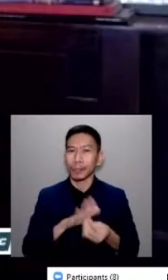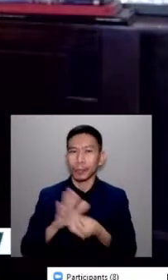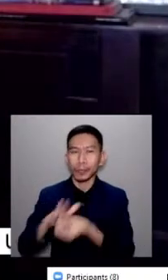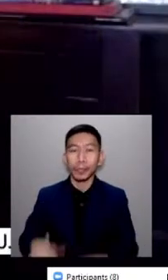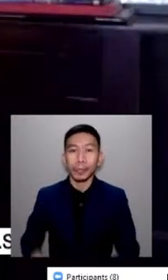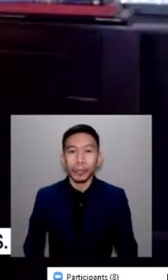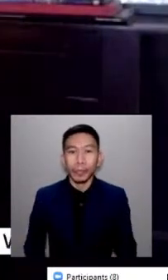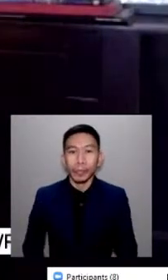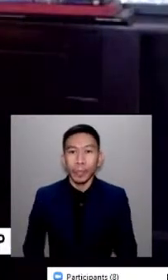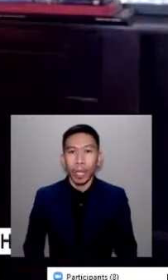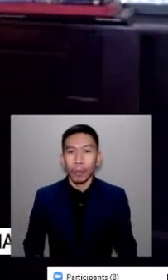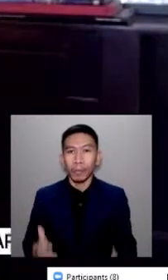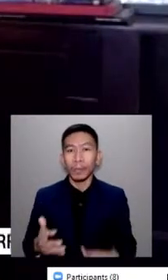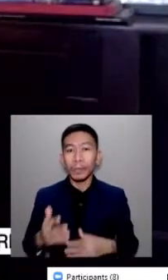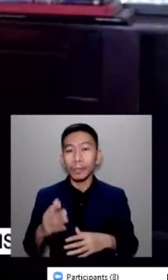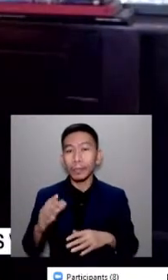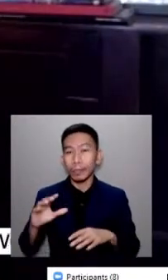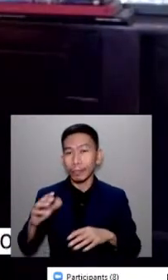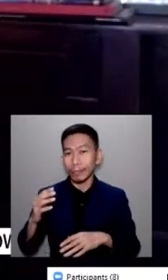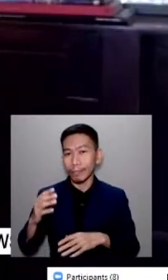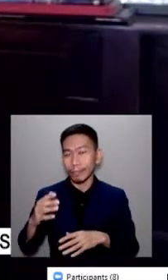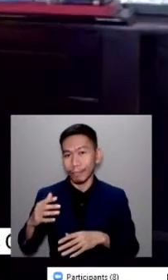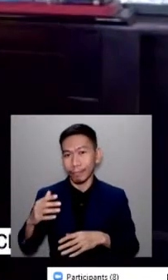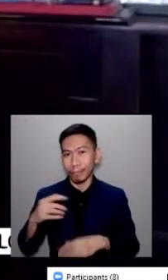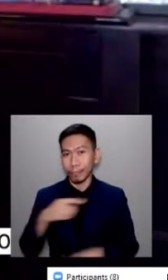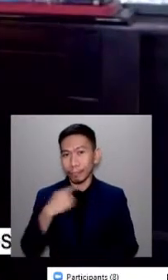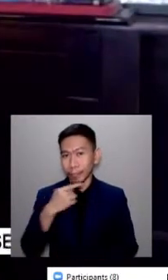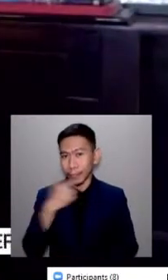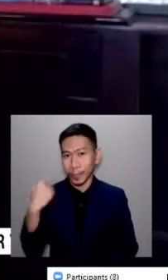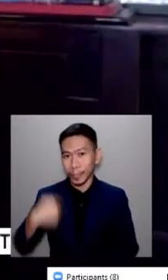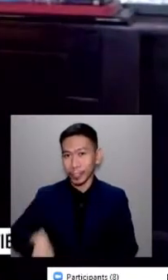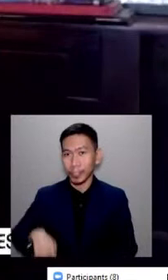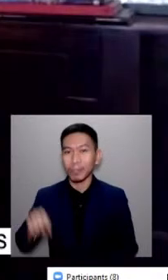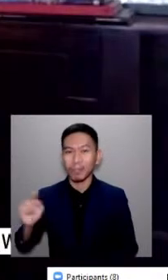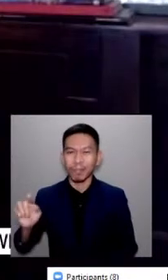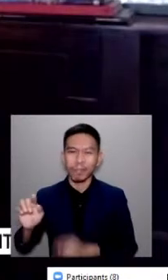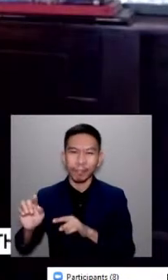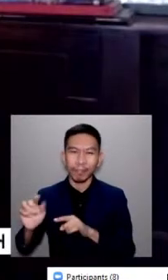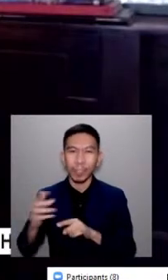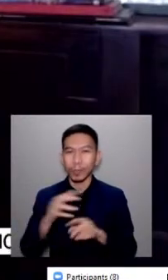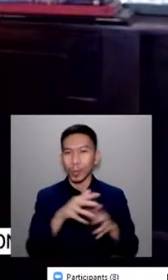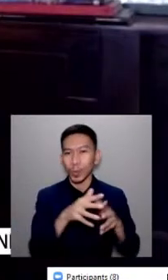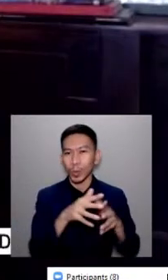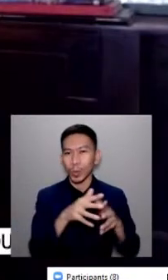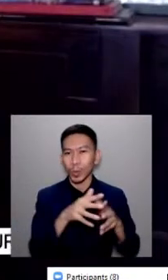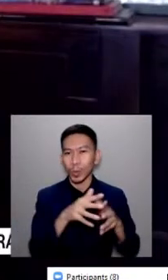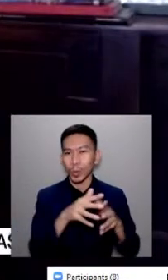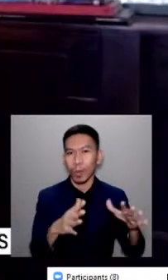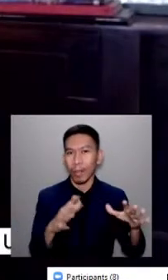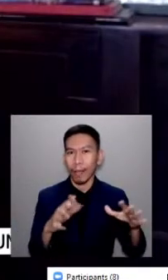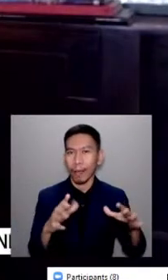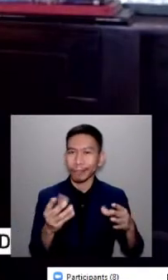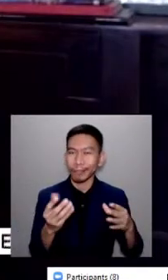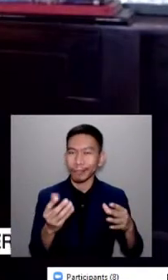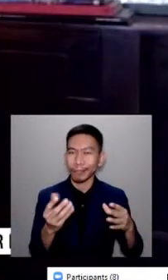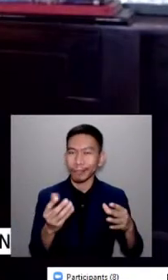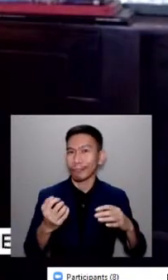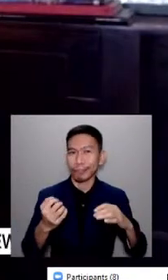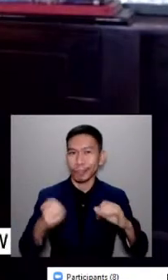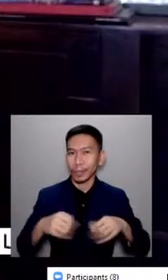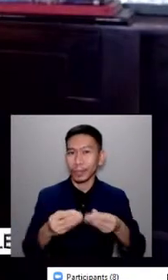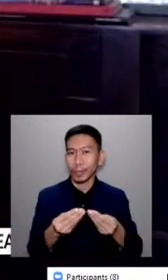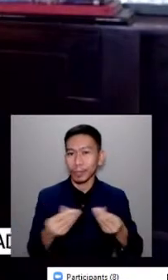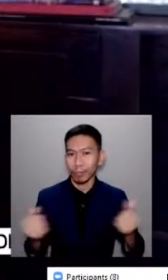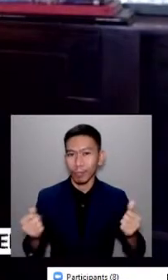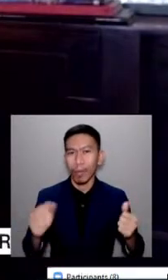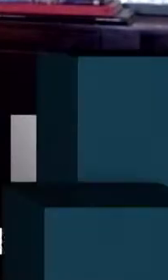Russia claims it is clear the U.S. is not willing to address its main security concerns in their standoff over Ukraine. Here's